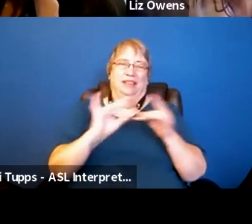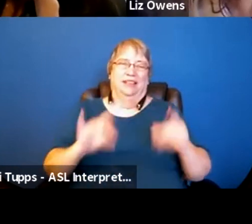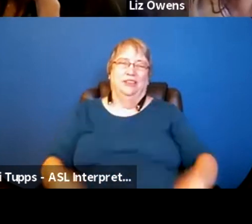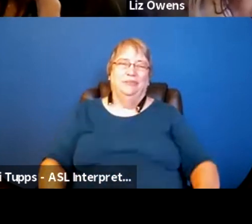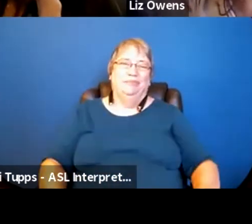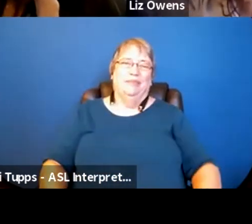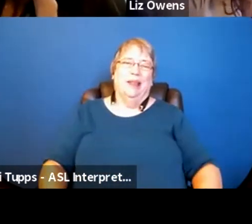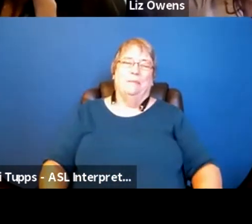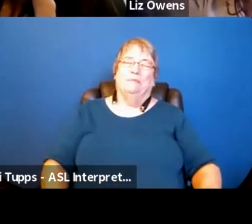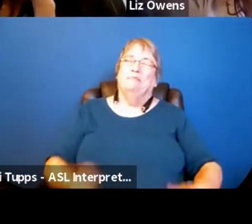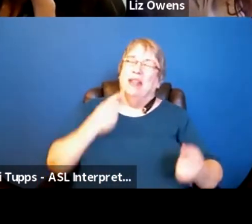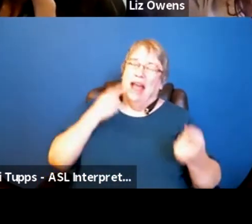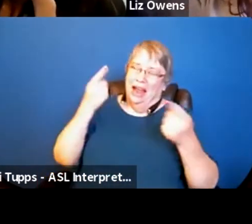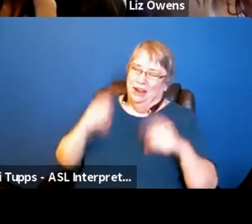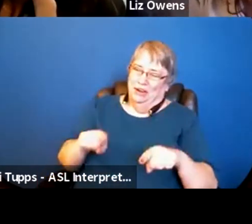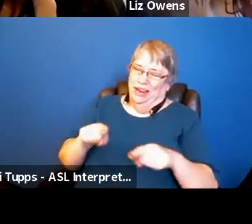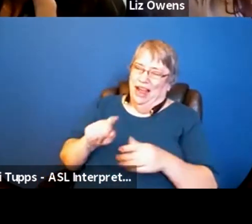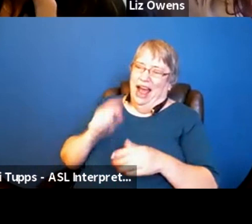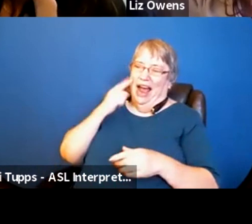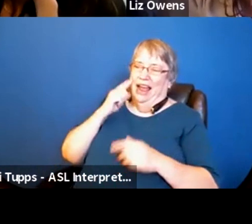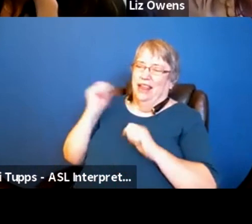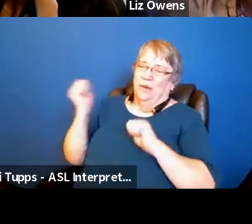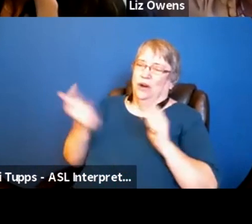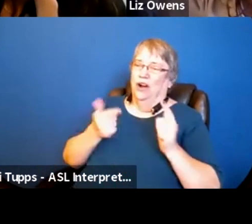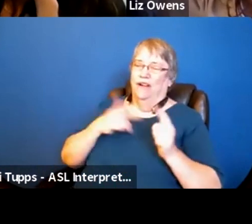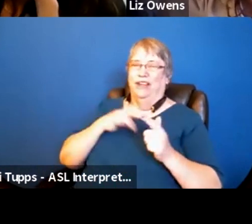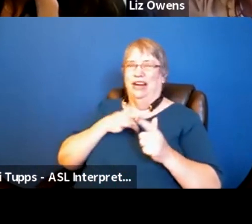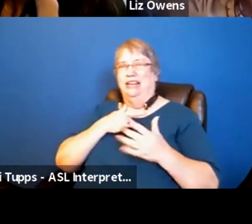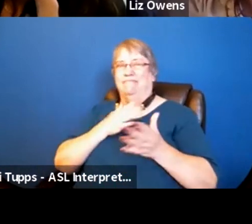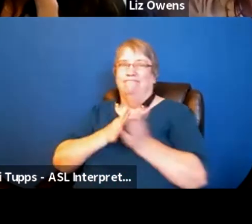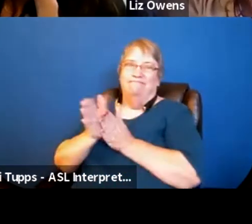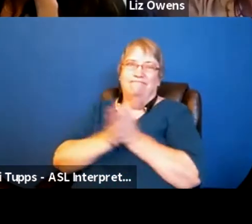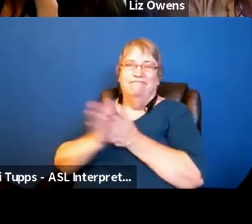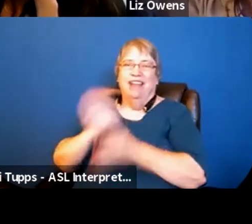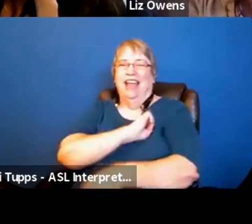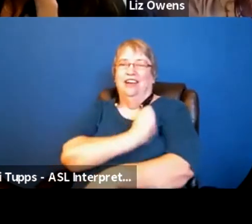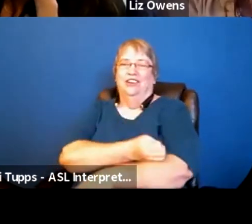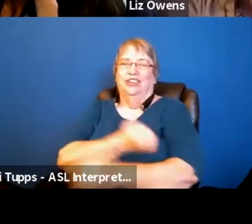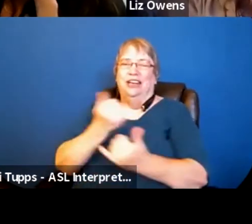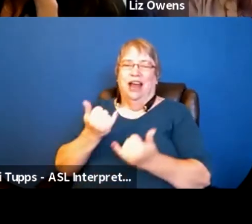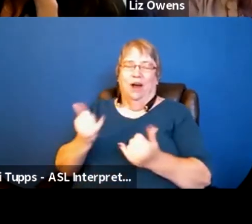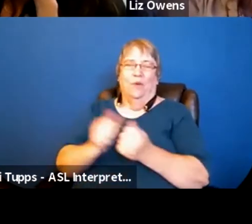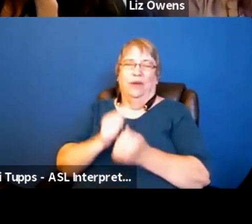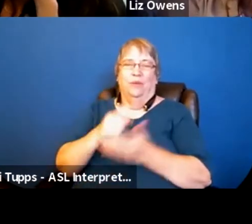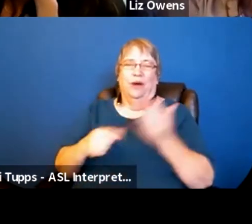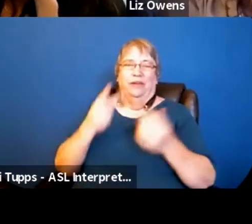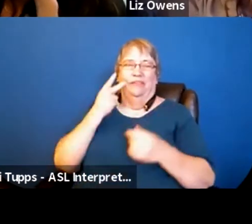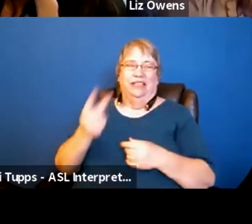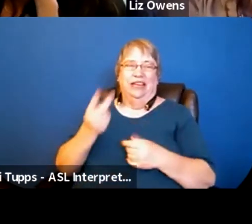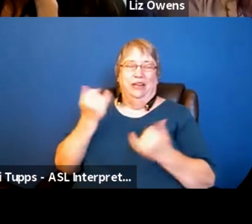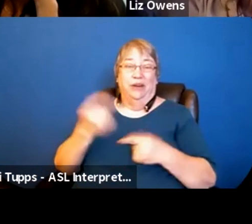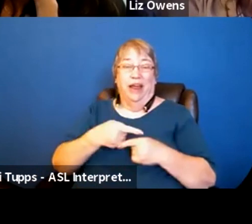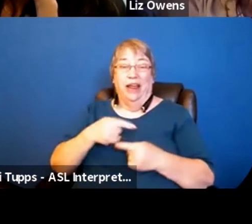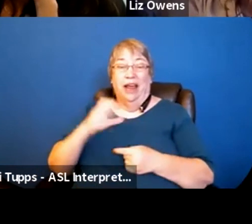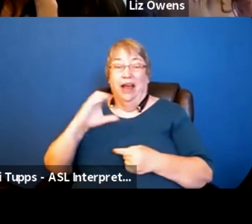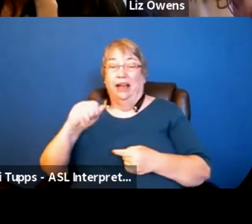Agreed, Gina. I think we're all hopefully energized by what we're hearing today and by what's to come. So I don't know, Camille or Robin or